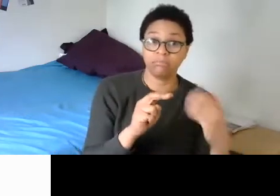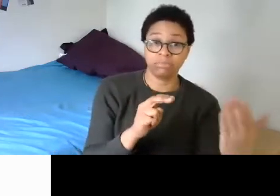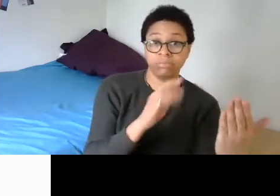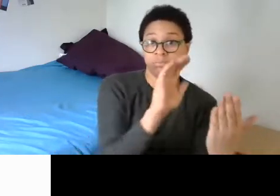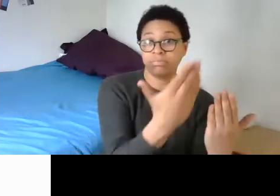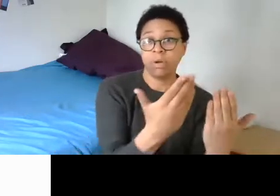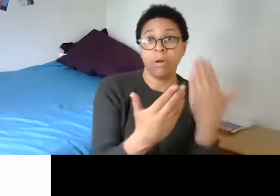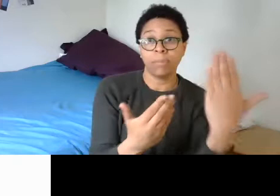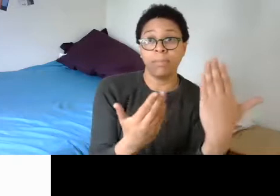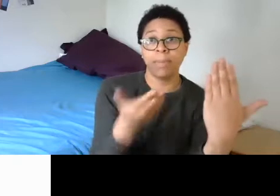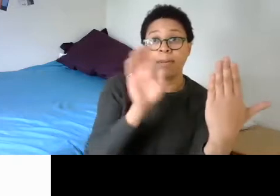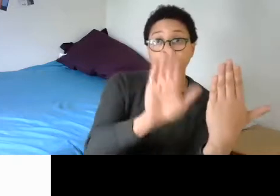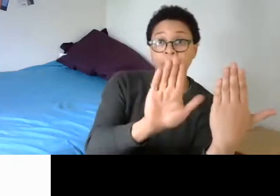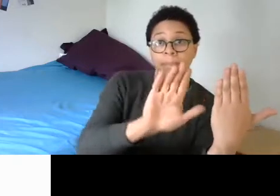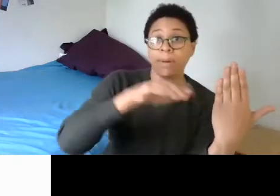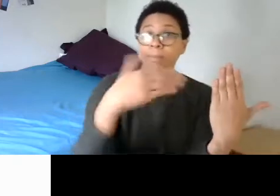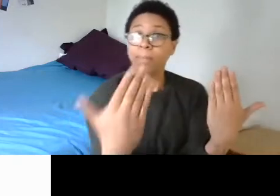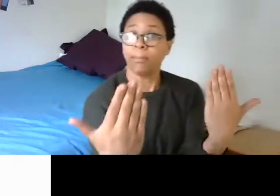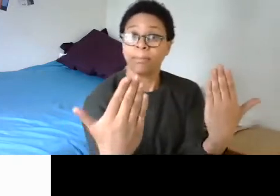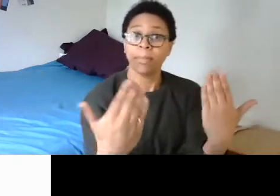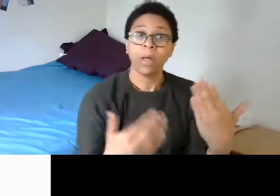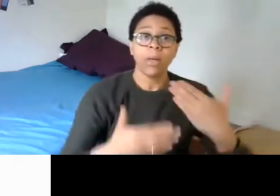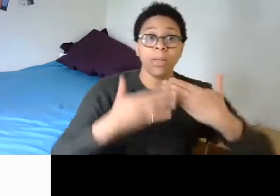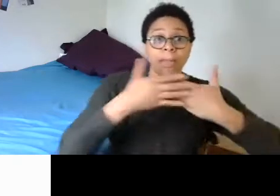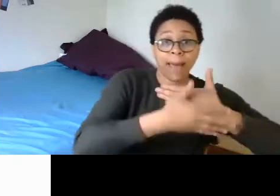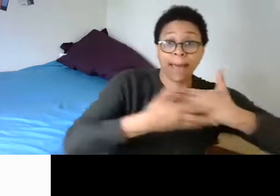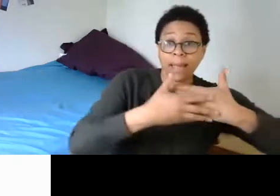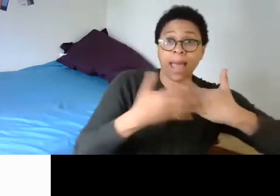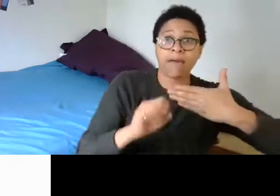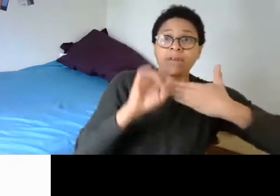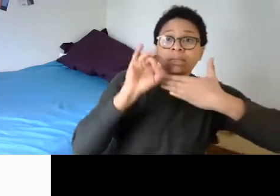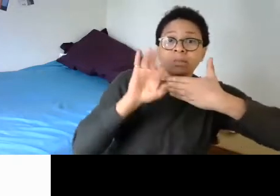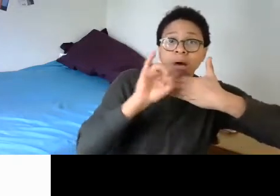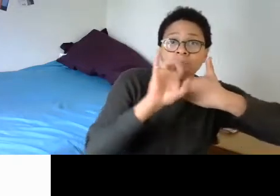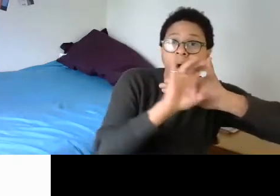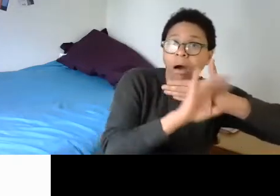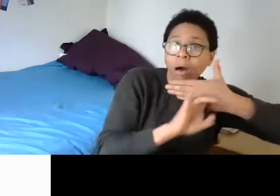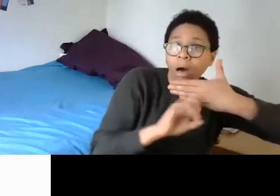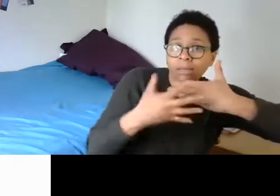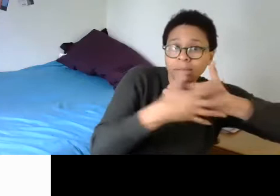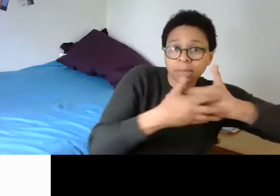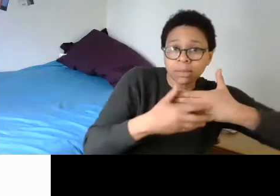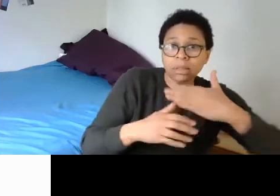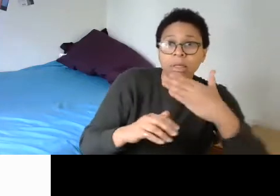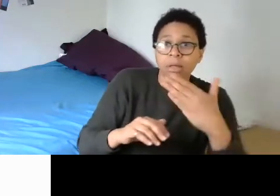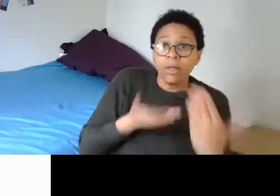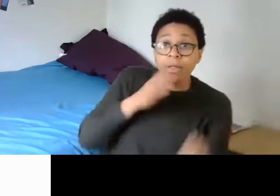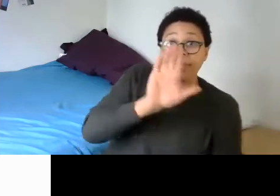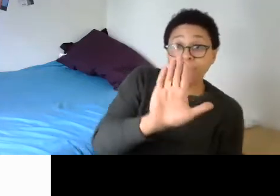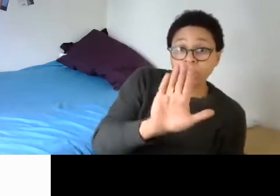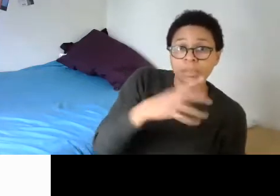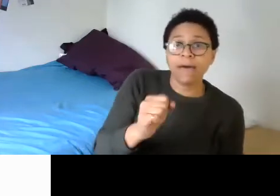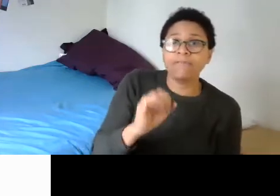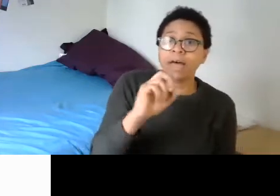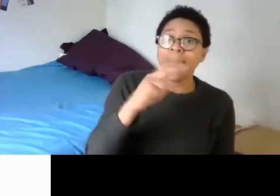in situ in the book. The back is printed with a repeating star pattern in blue, while the front is printed with 8 coins, hand-painted